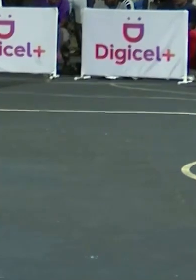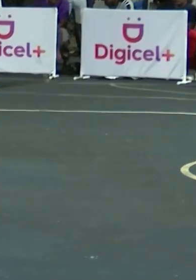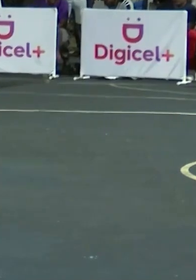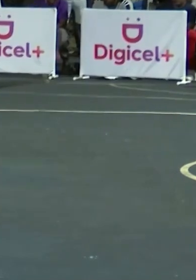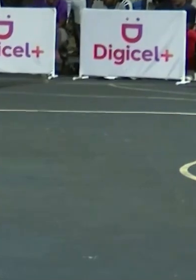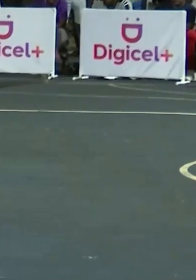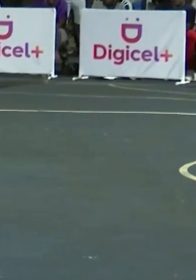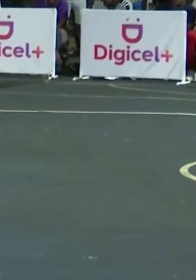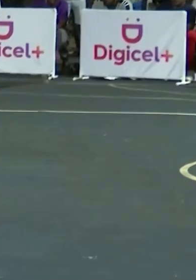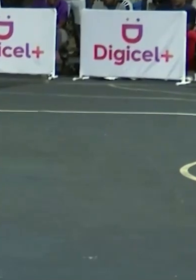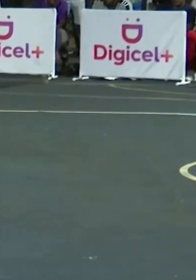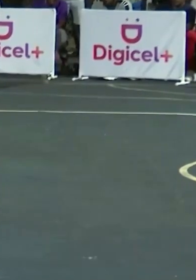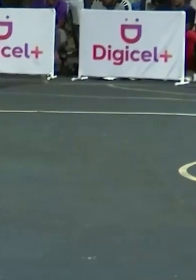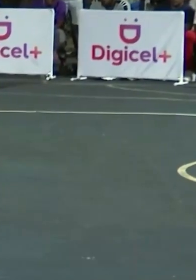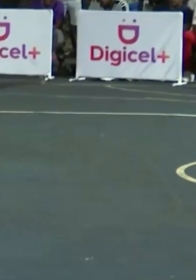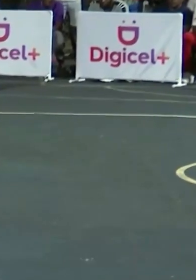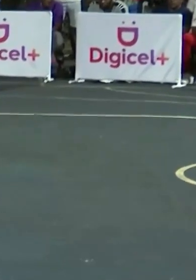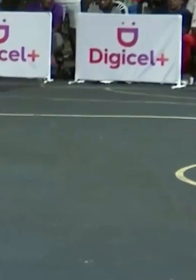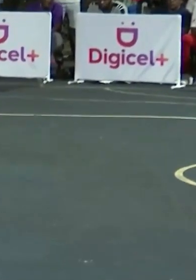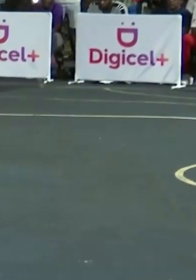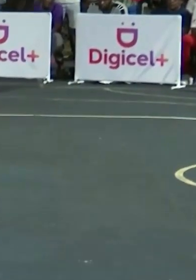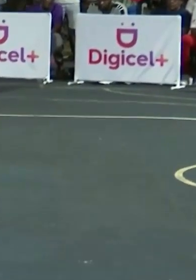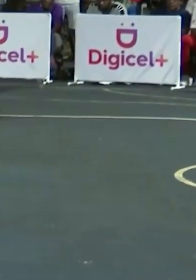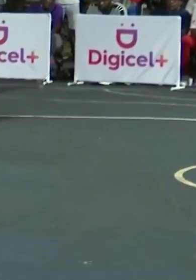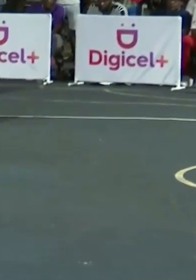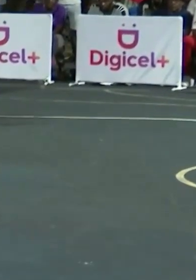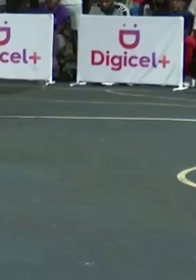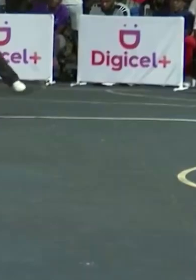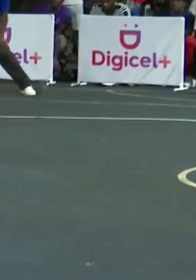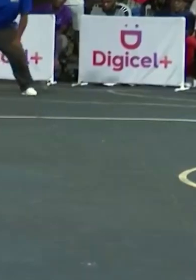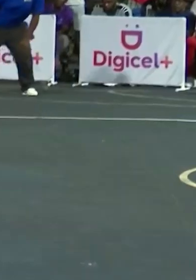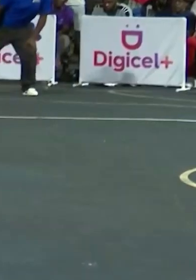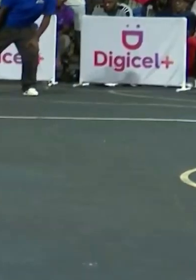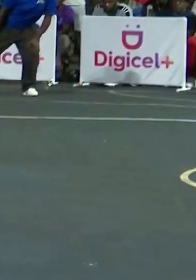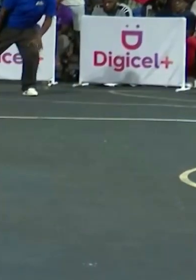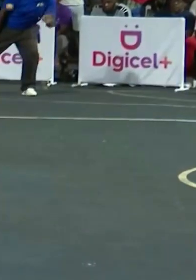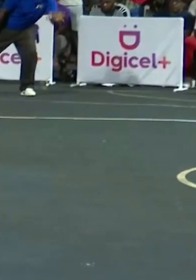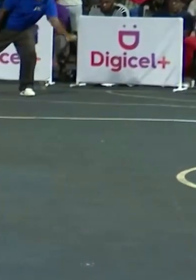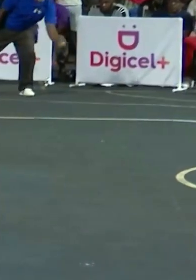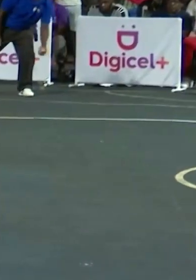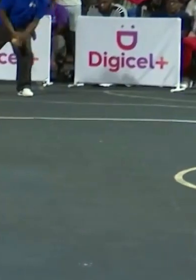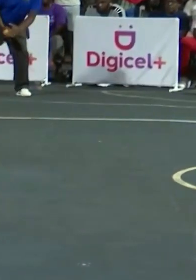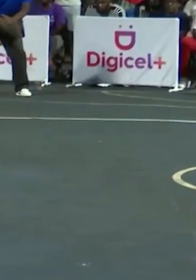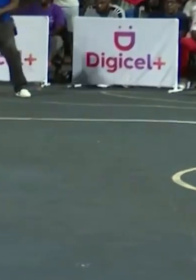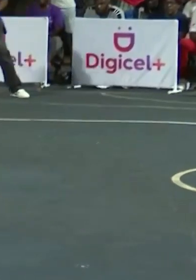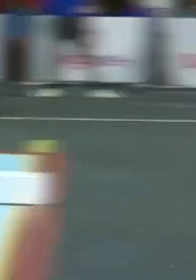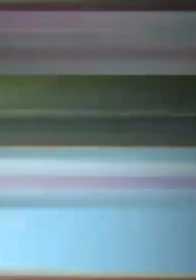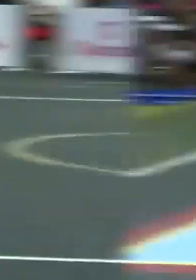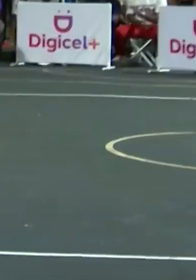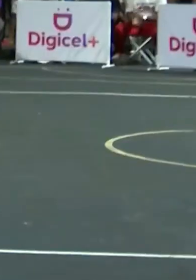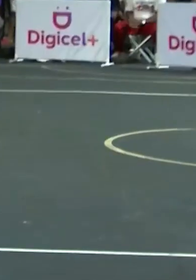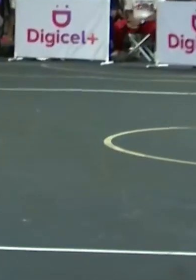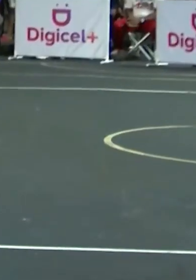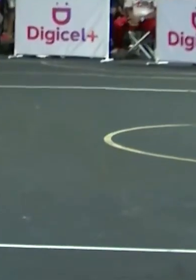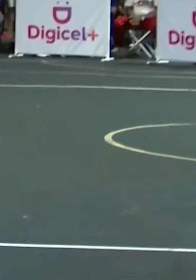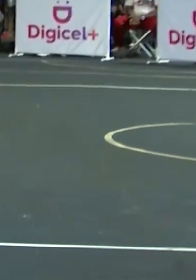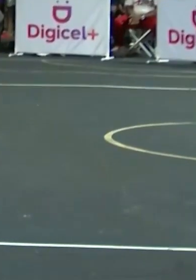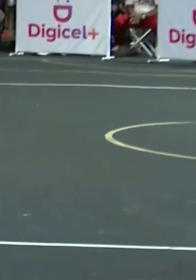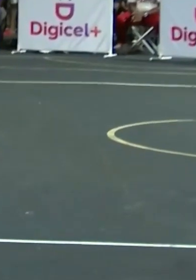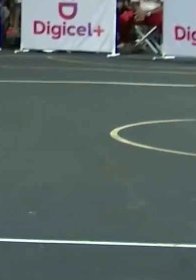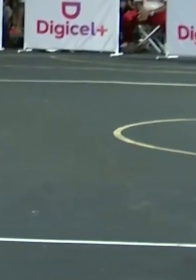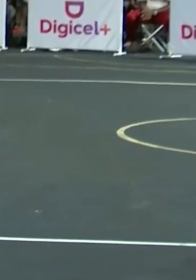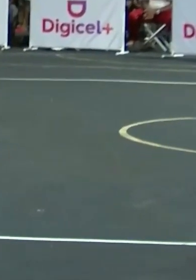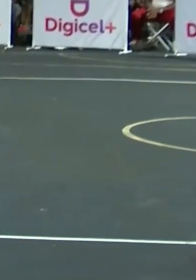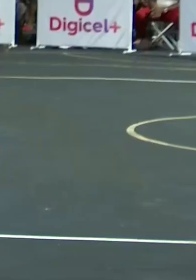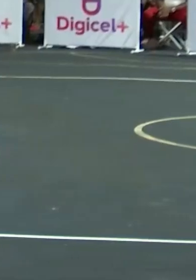to the match. And once an opening was given, he capitalized. Now he was the one who meant business. And here is where he booked his